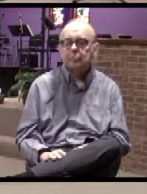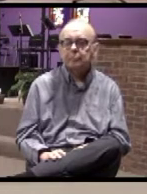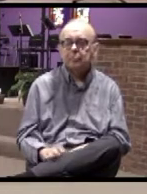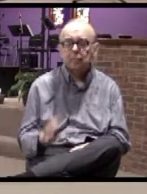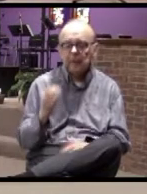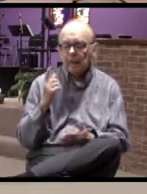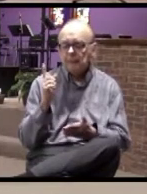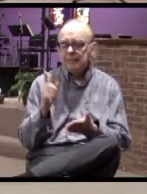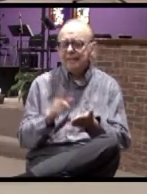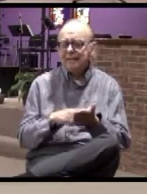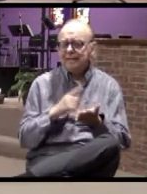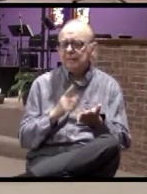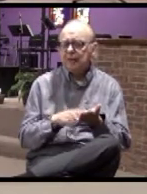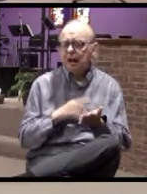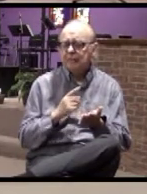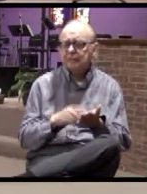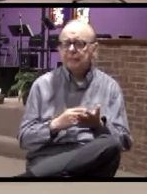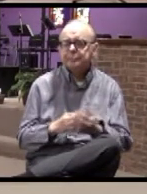And sometimes